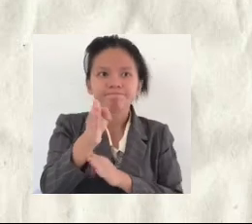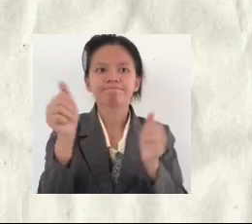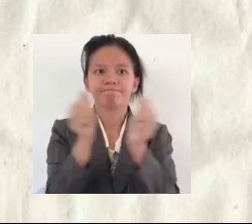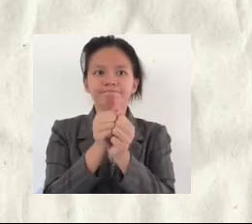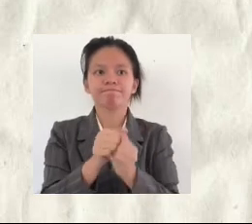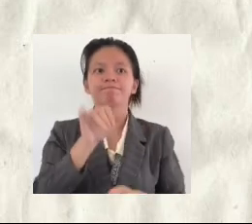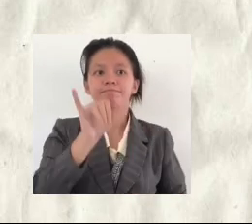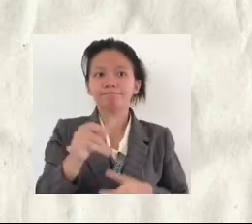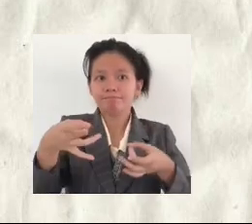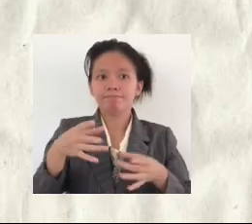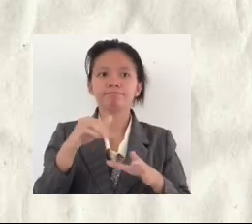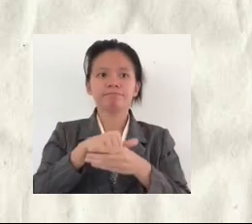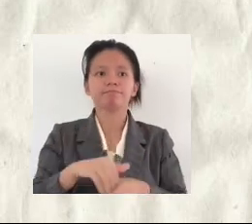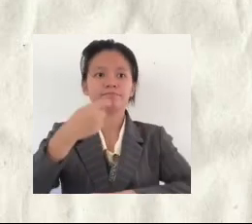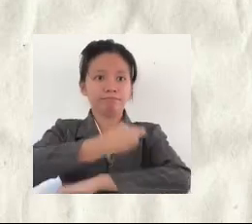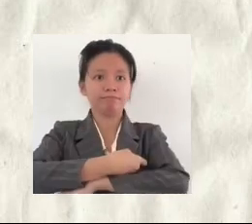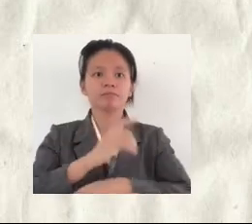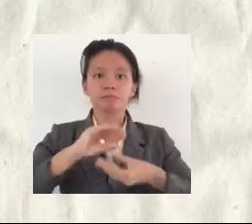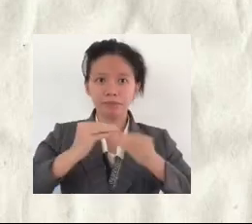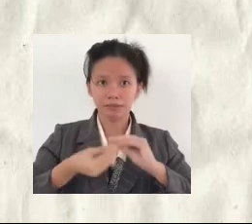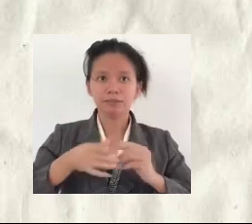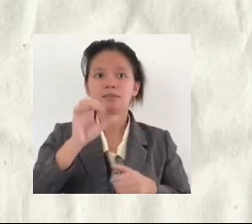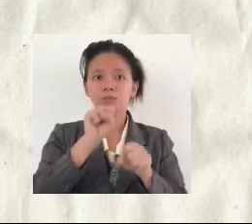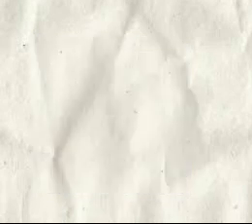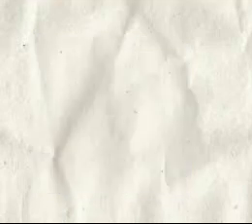organized. And that's all. Thank you.